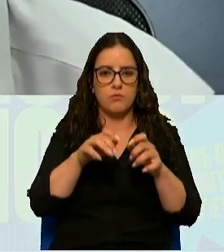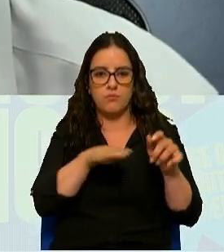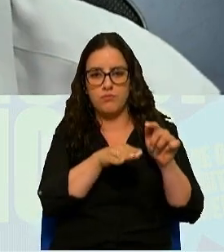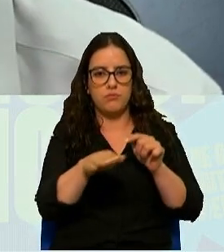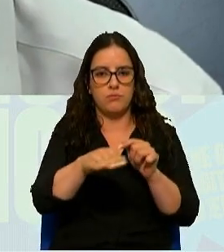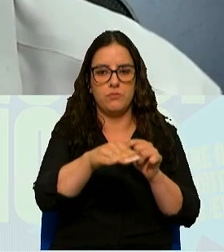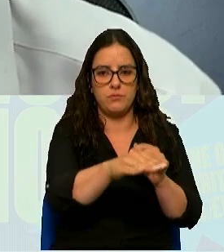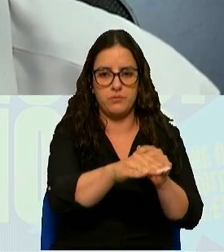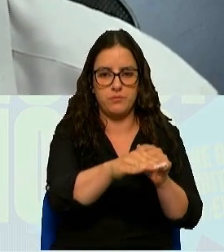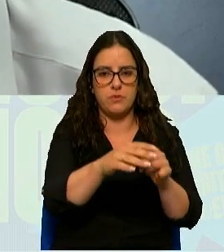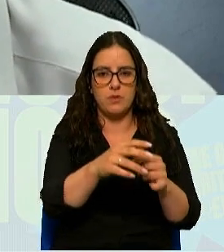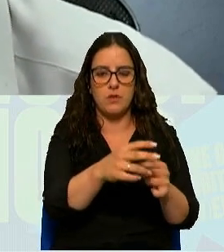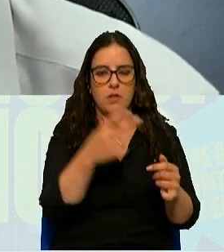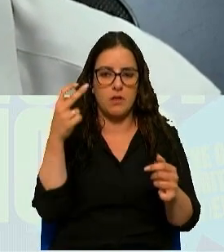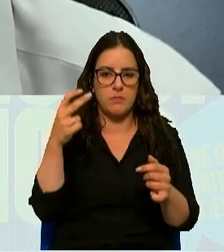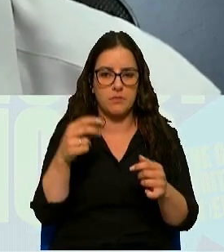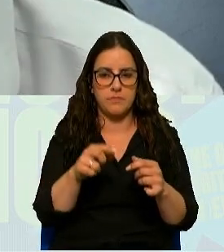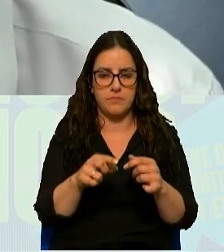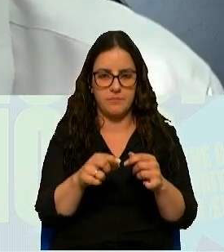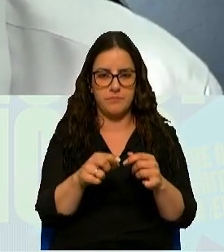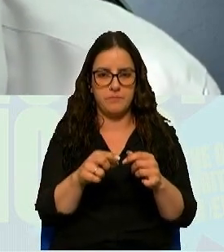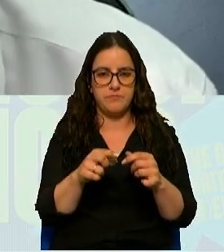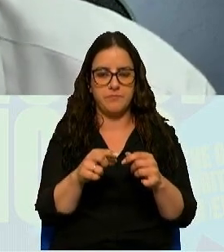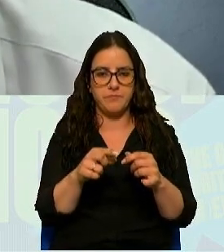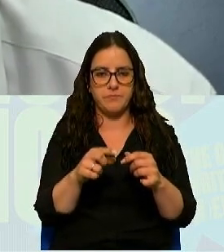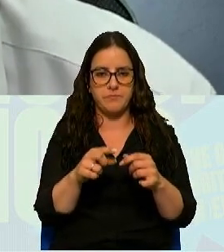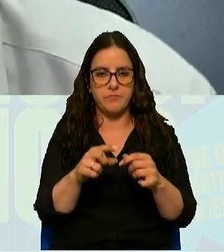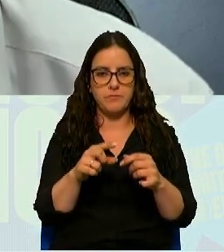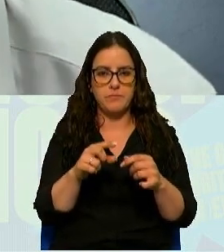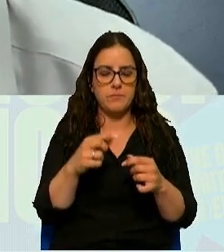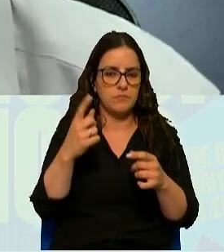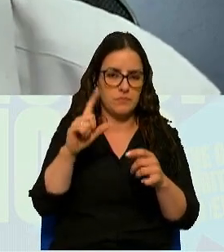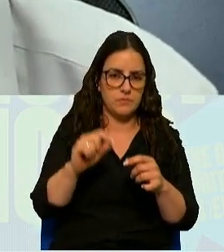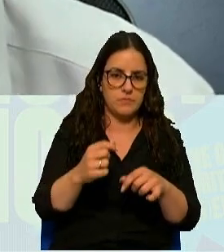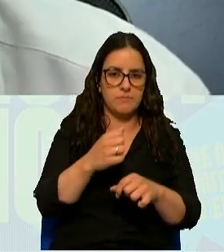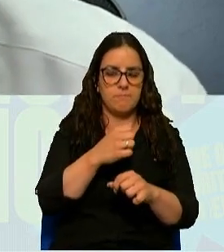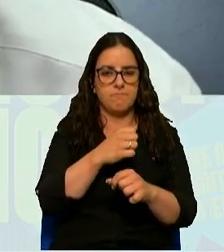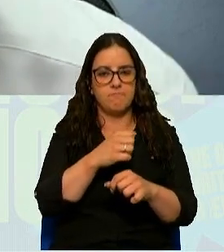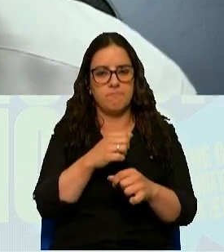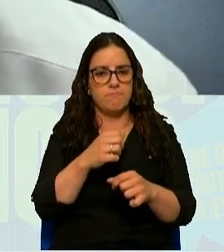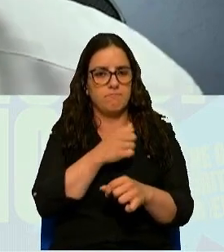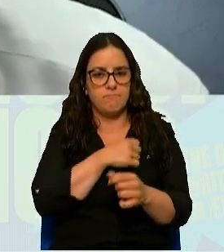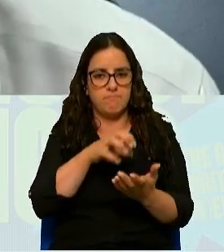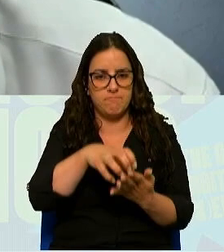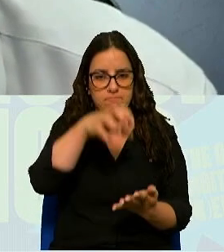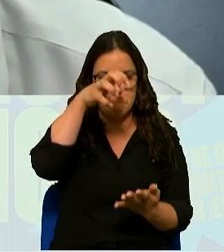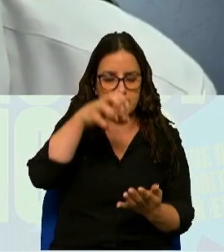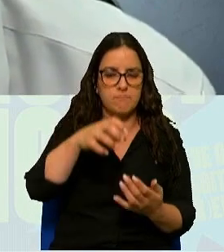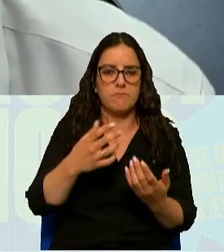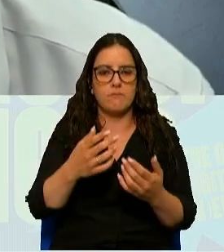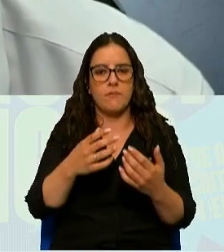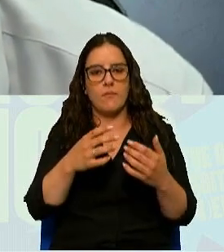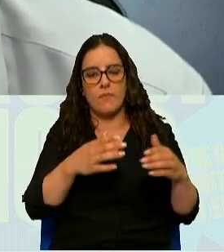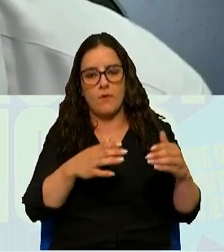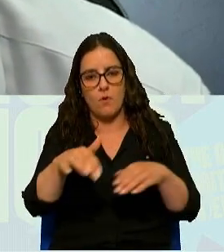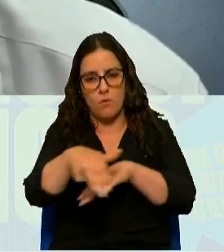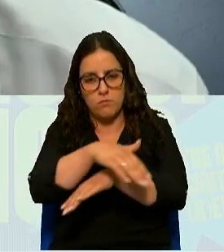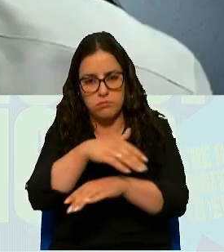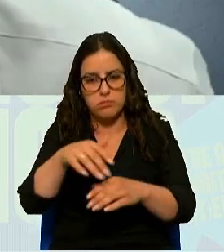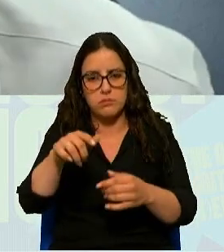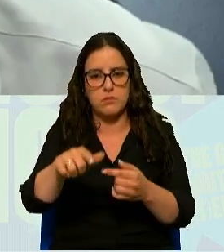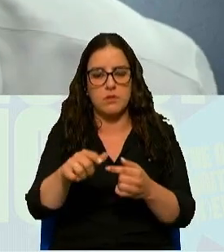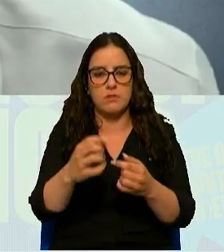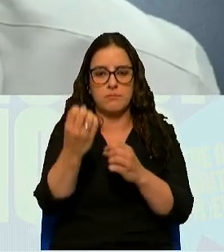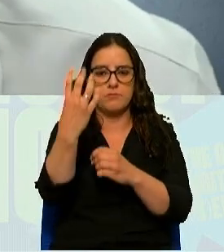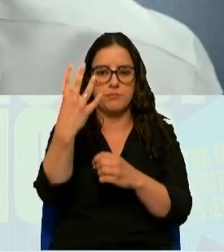environment, the sensors built into the buildings, the streets, the traffic lights, they can all contribute to this as well.